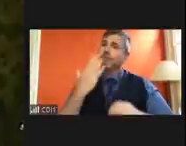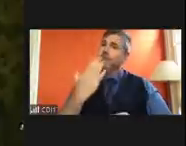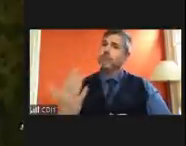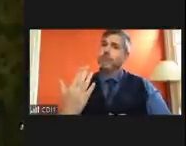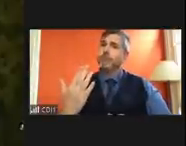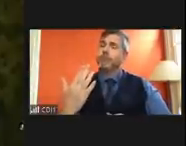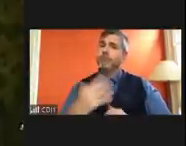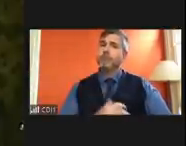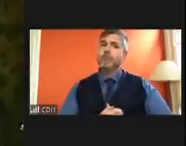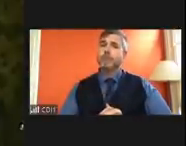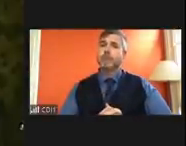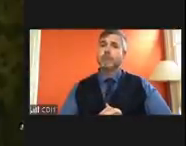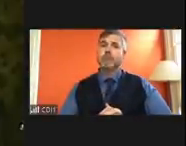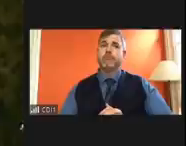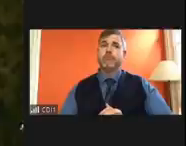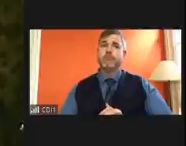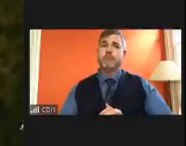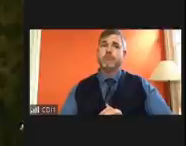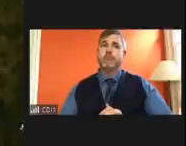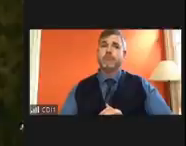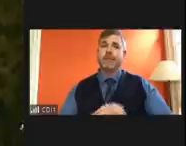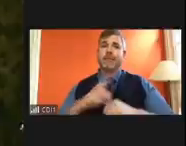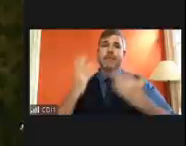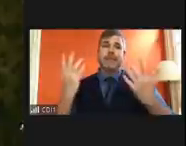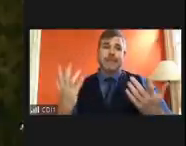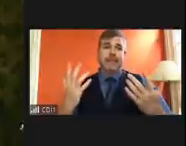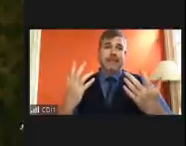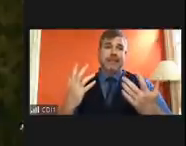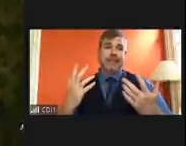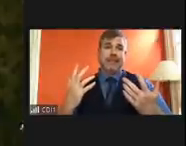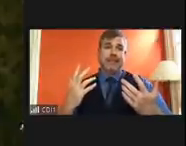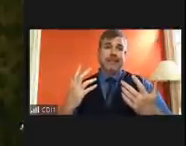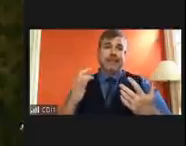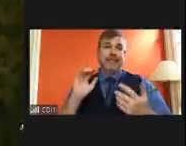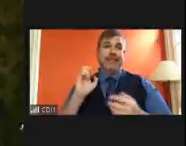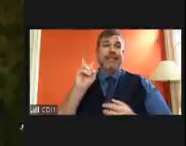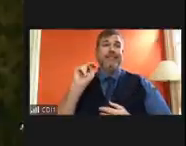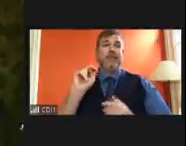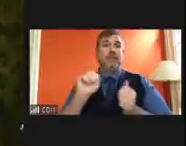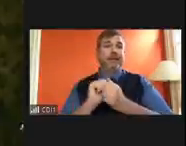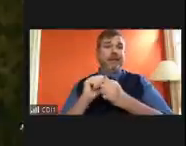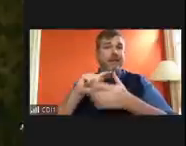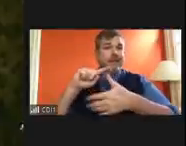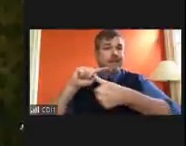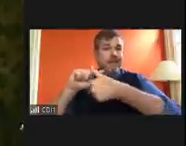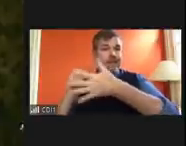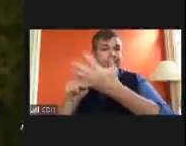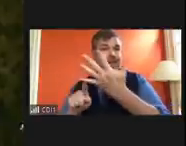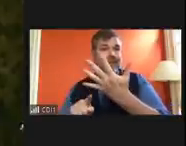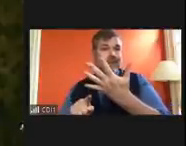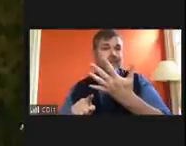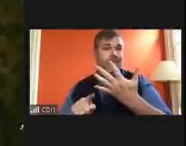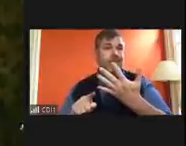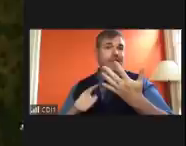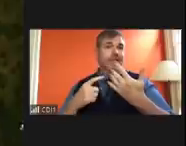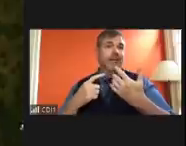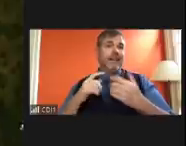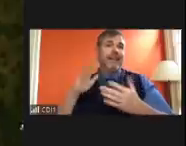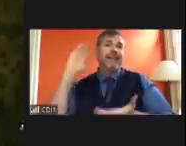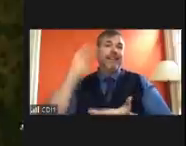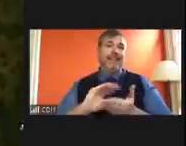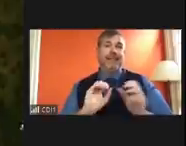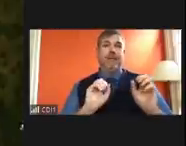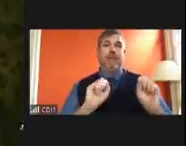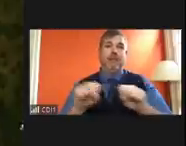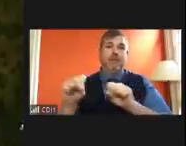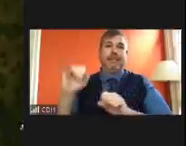course, implementing these techniques are less feasible where people are living and working in denser areas.